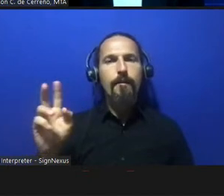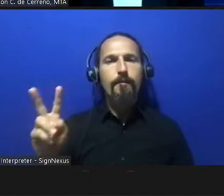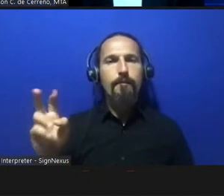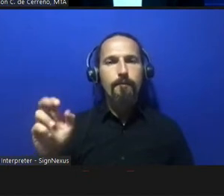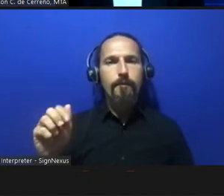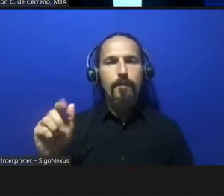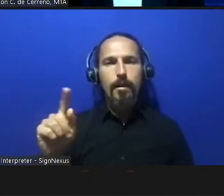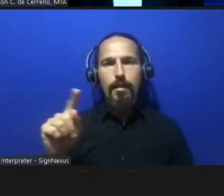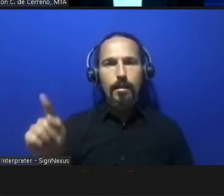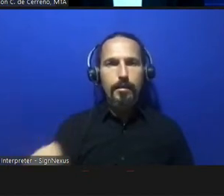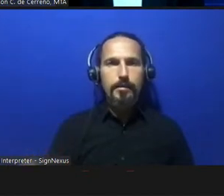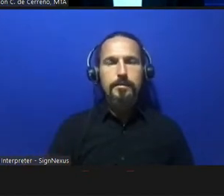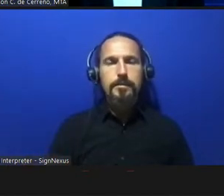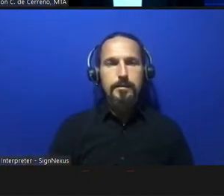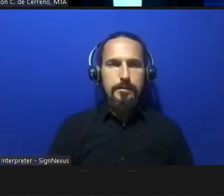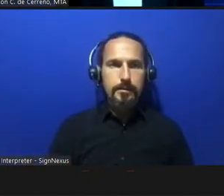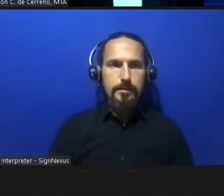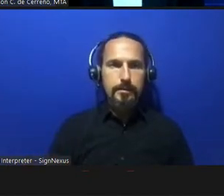duran